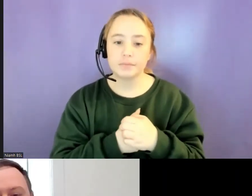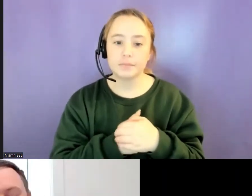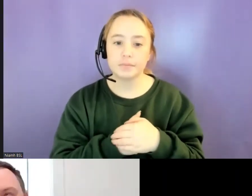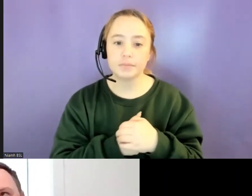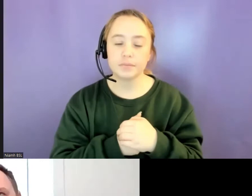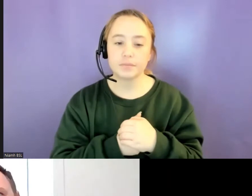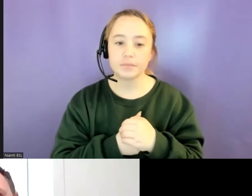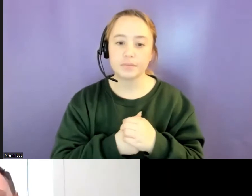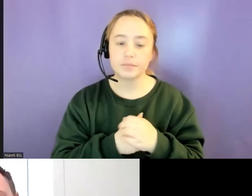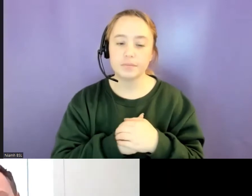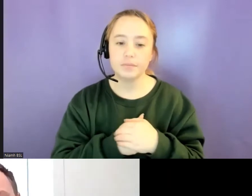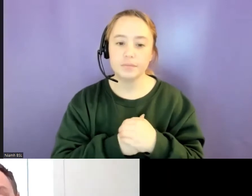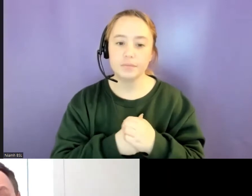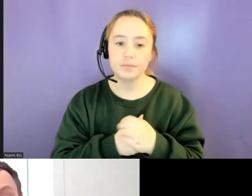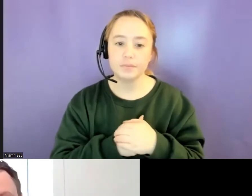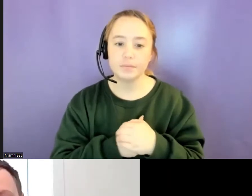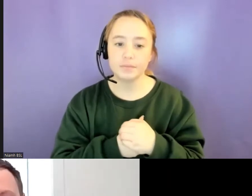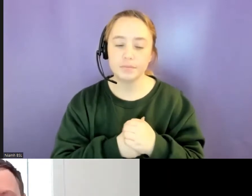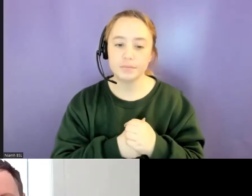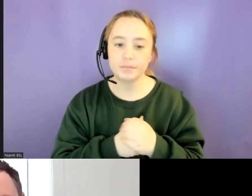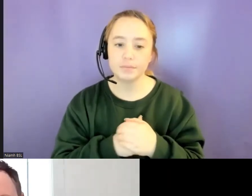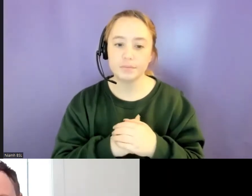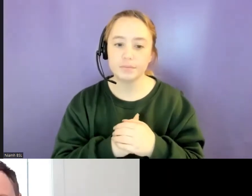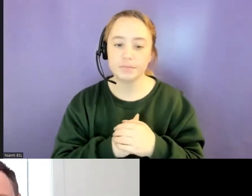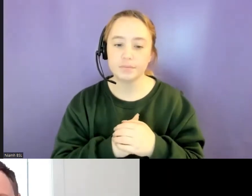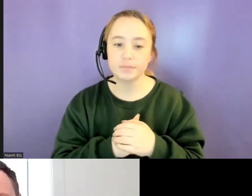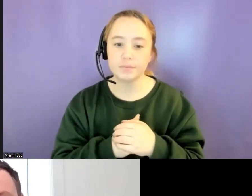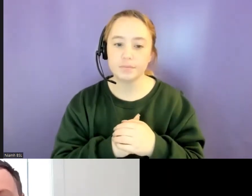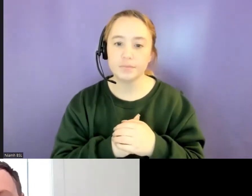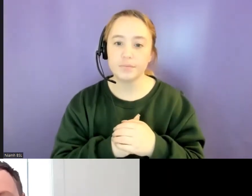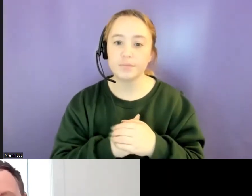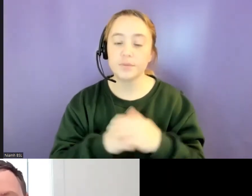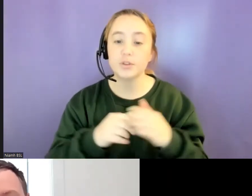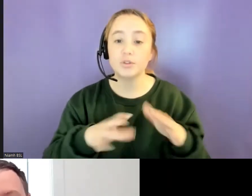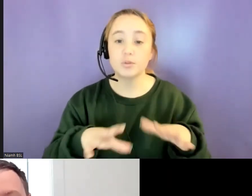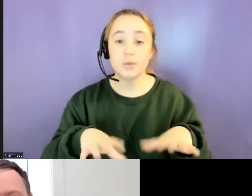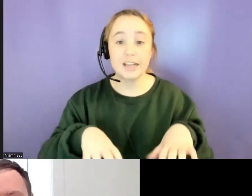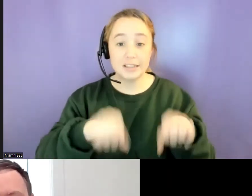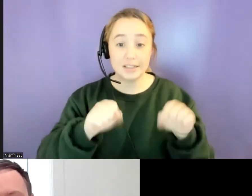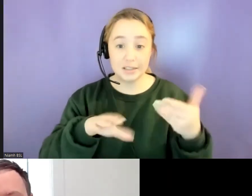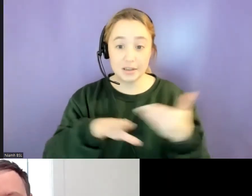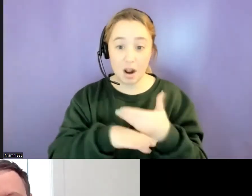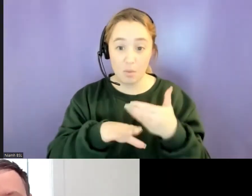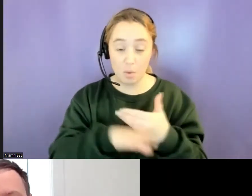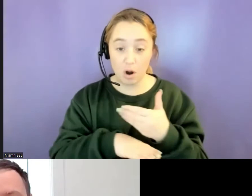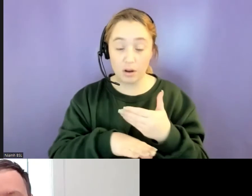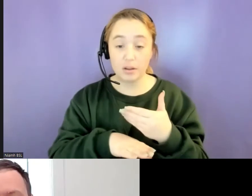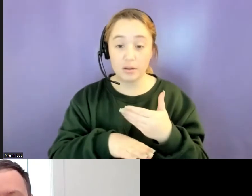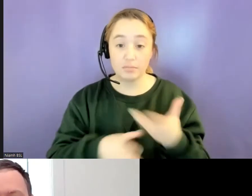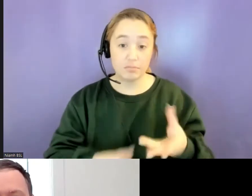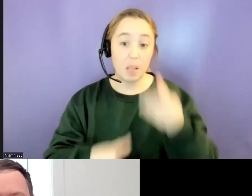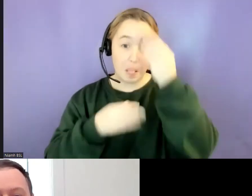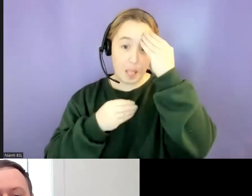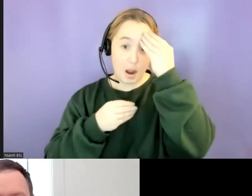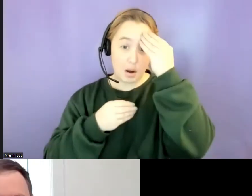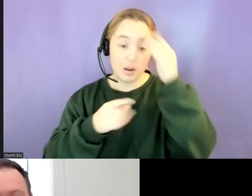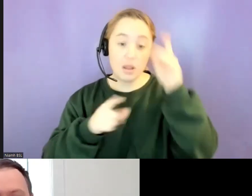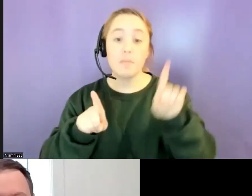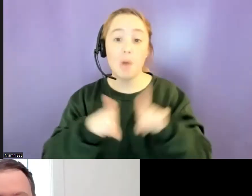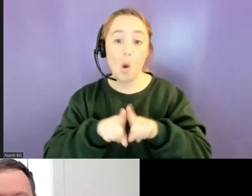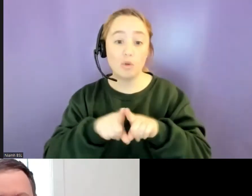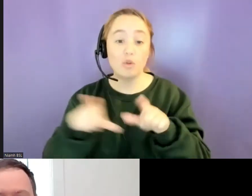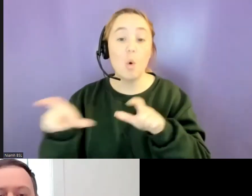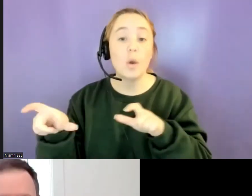This goes on an initial point when they join the business, but it's important to note as well that we continue